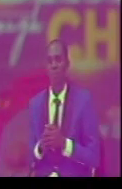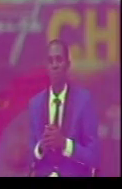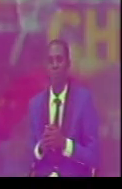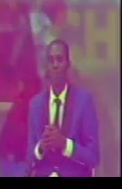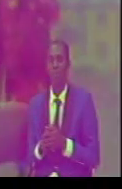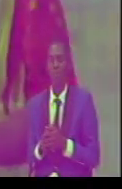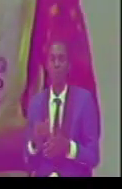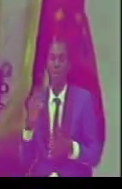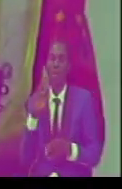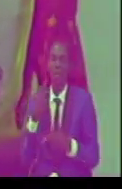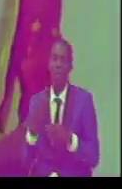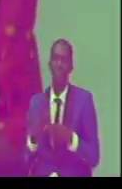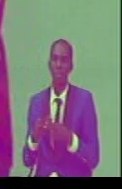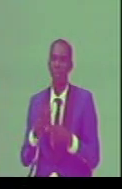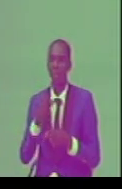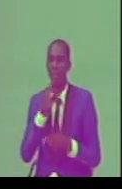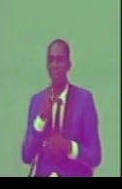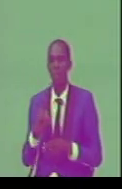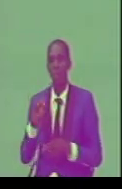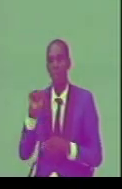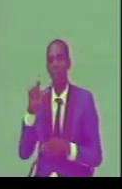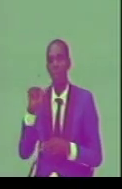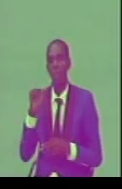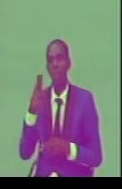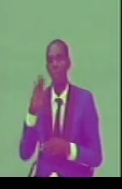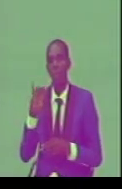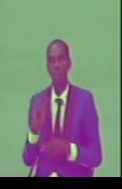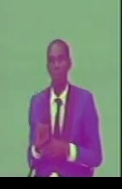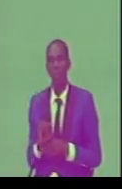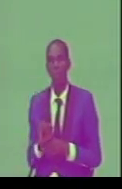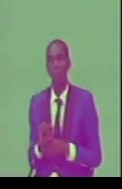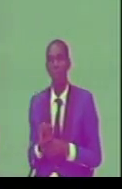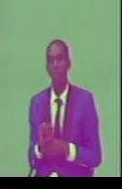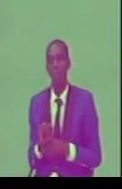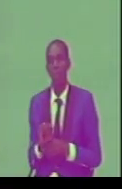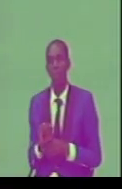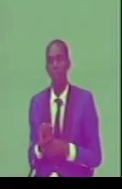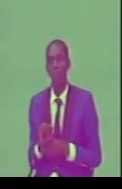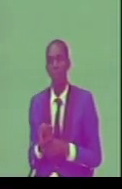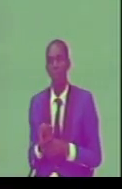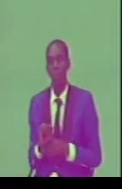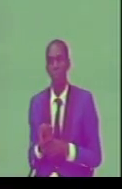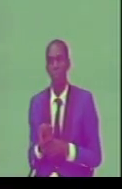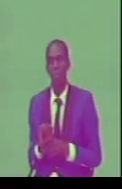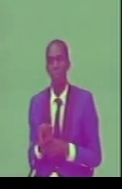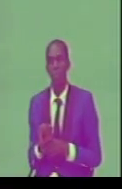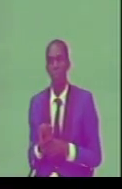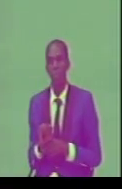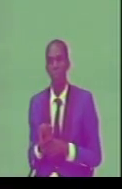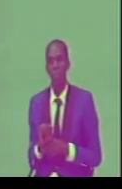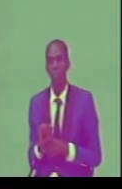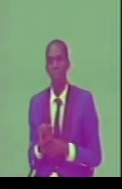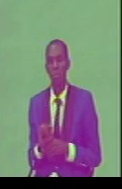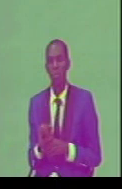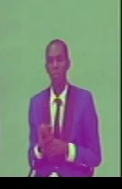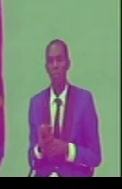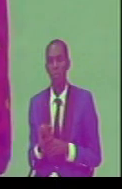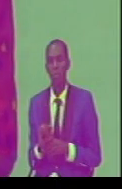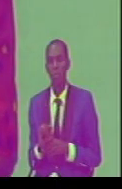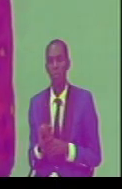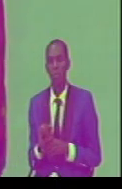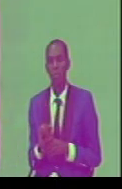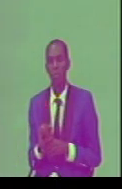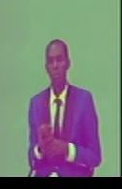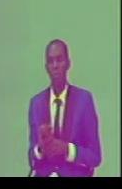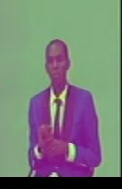Praise the Lord. My name is Sister Alabi Olayemi. I'm from Nile How